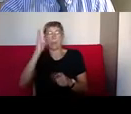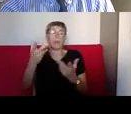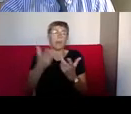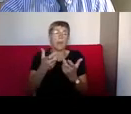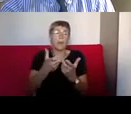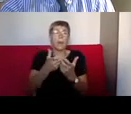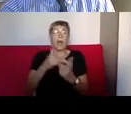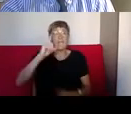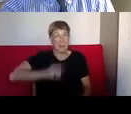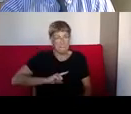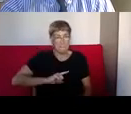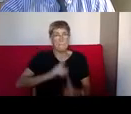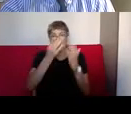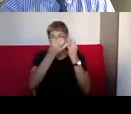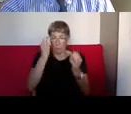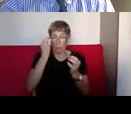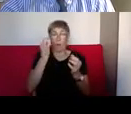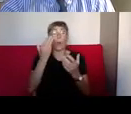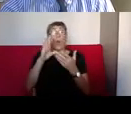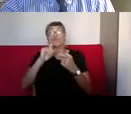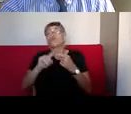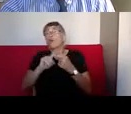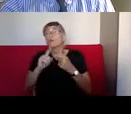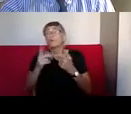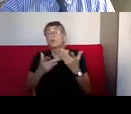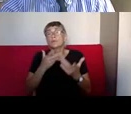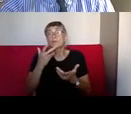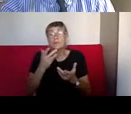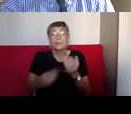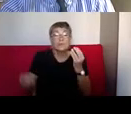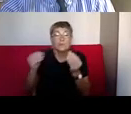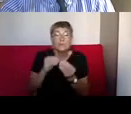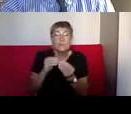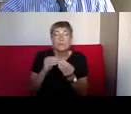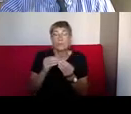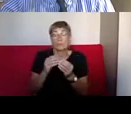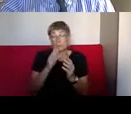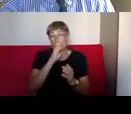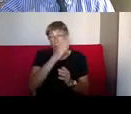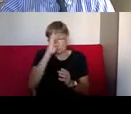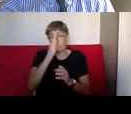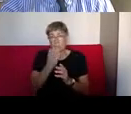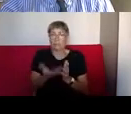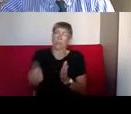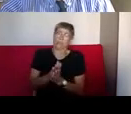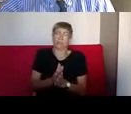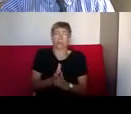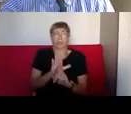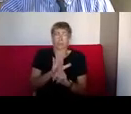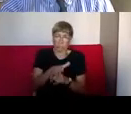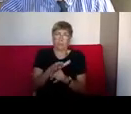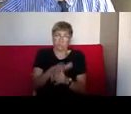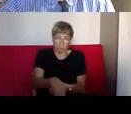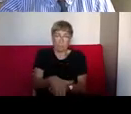women several times are thought to be more discriminated also for